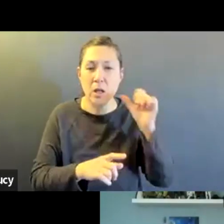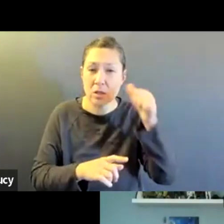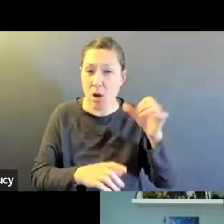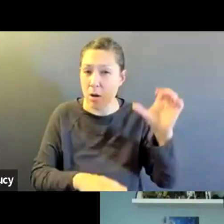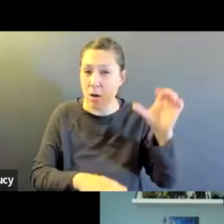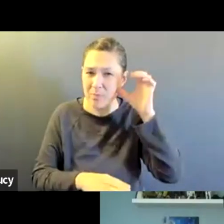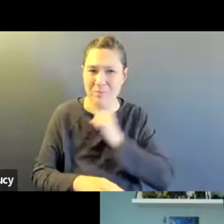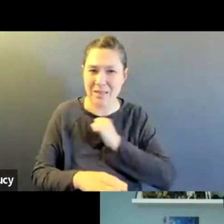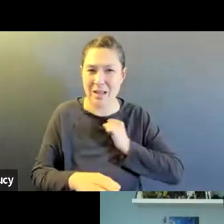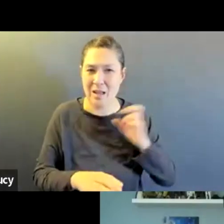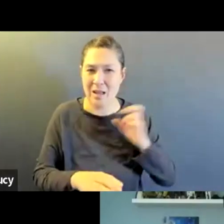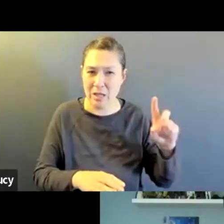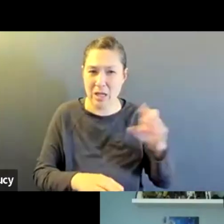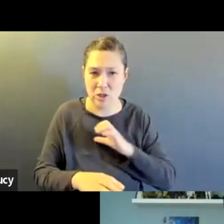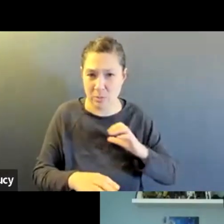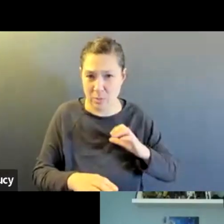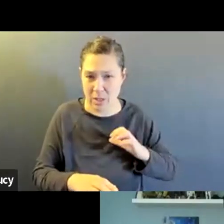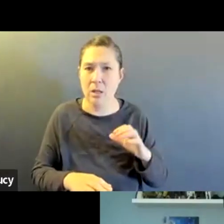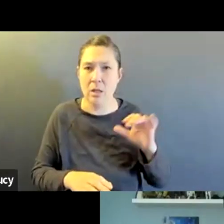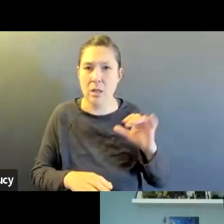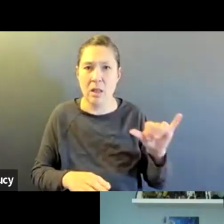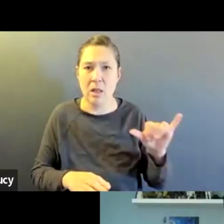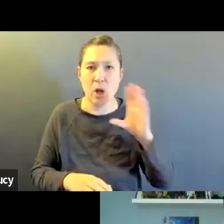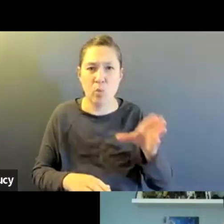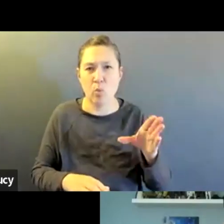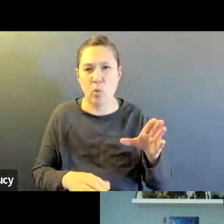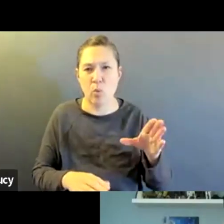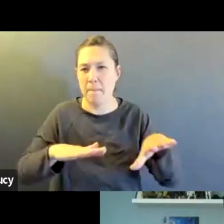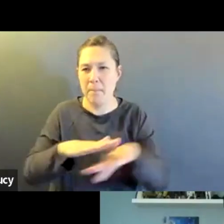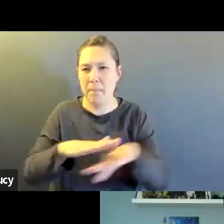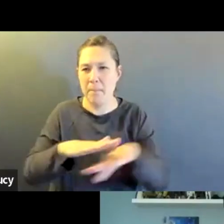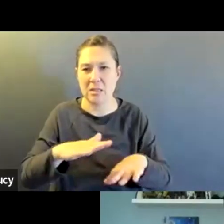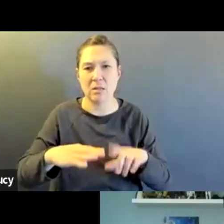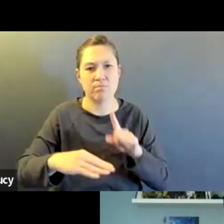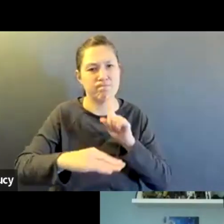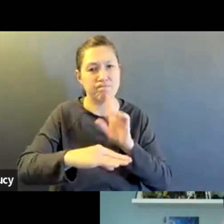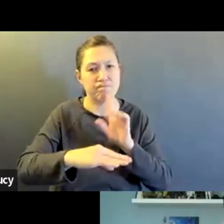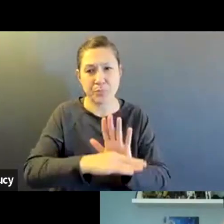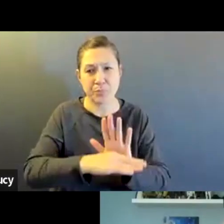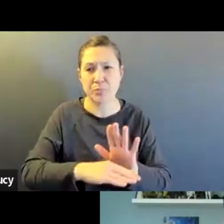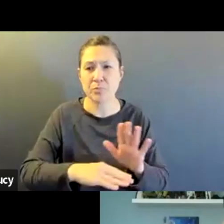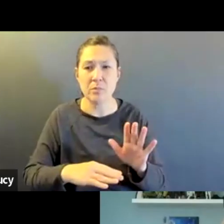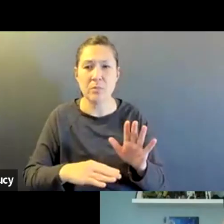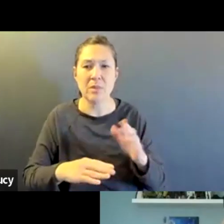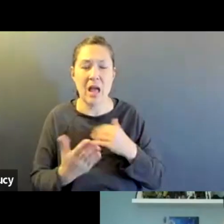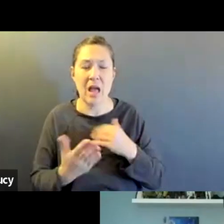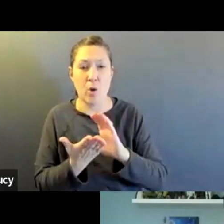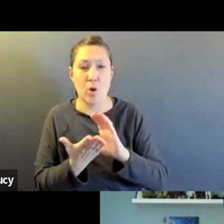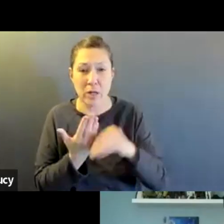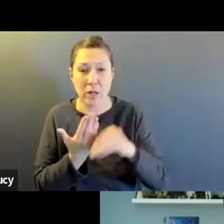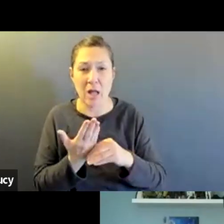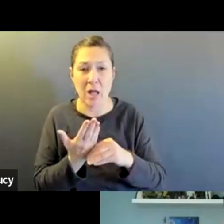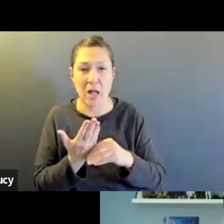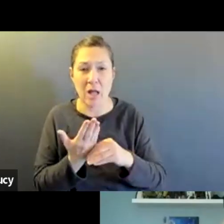Education Committee, that would essentially ensure that there is a curriculum for arts education